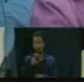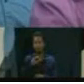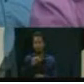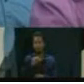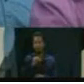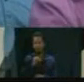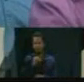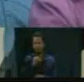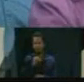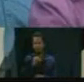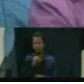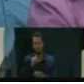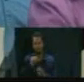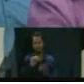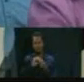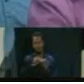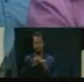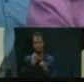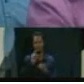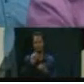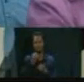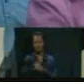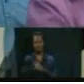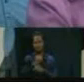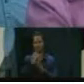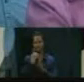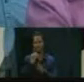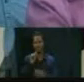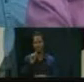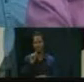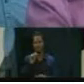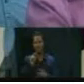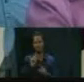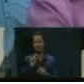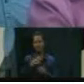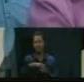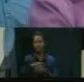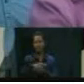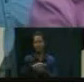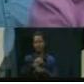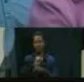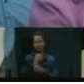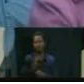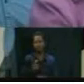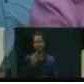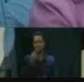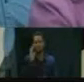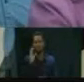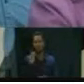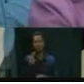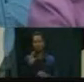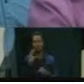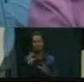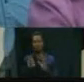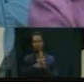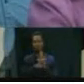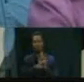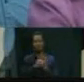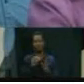of statistical data or reports, or abuse of authority by locally employed, elected, or appointed officials or employees of an